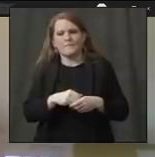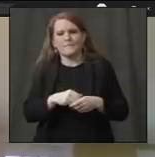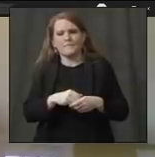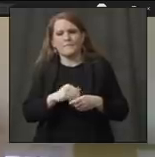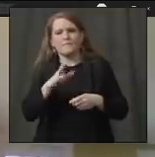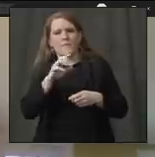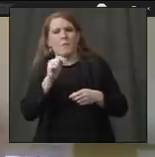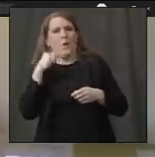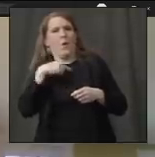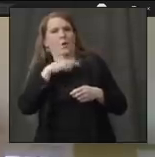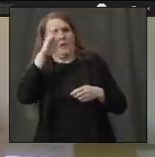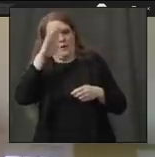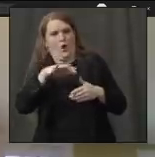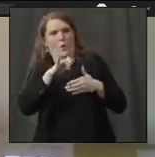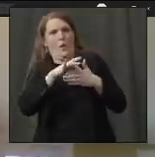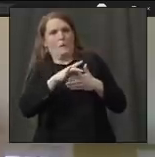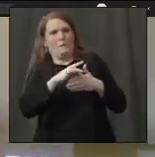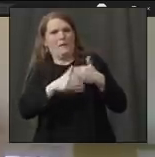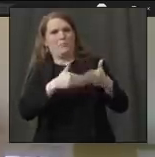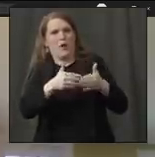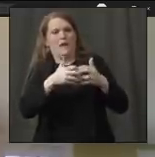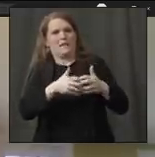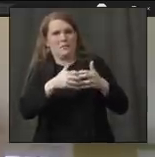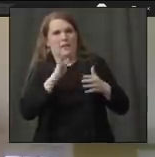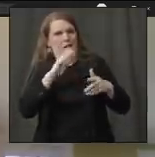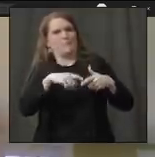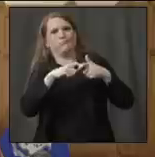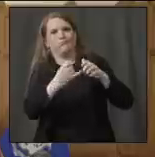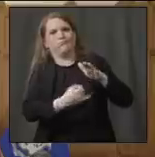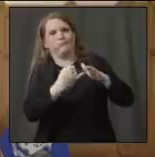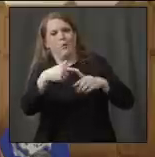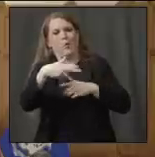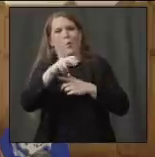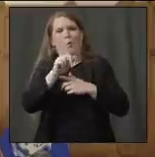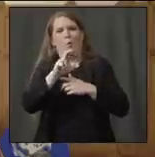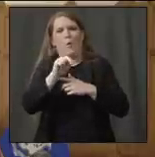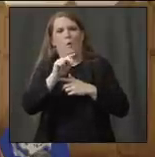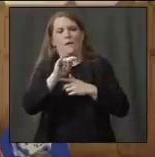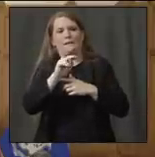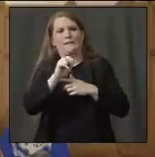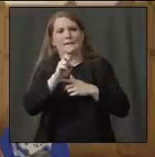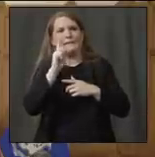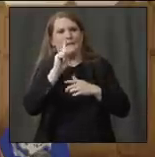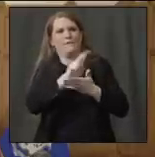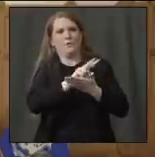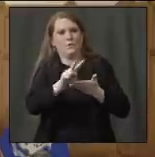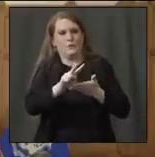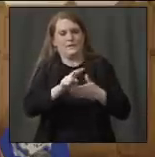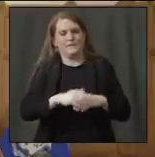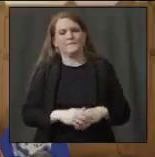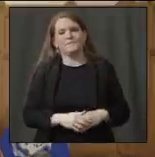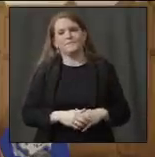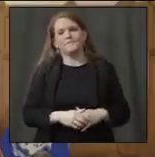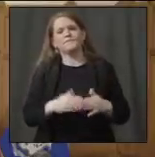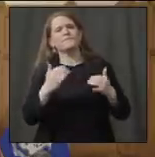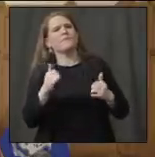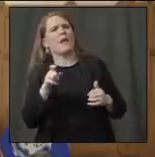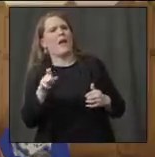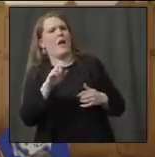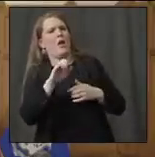weeks. And then, Ms. Giffords, really briefly on the SNAP allotments, they've been increased to the maximum amount. Is that